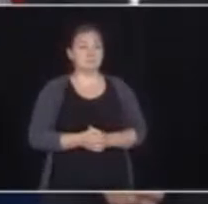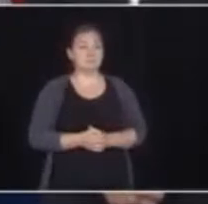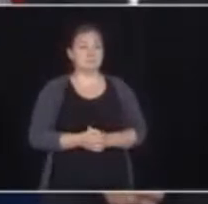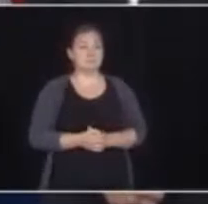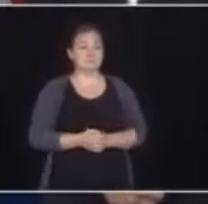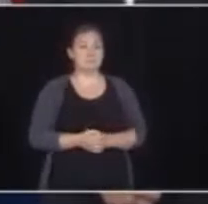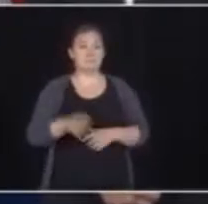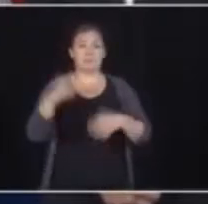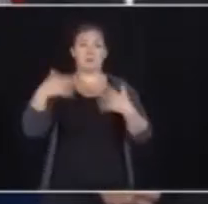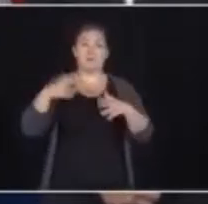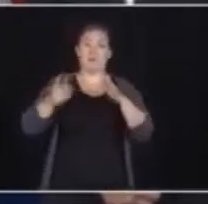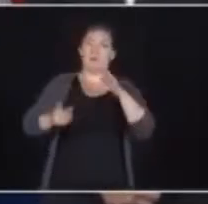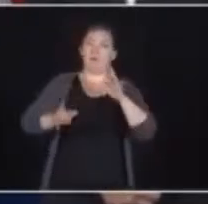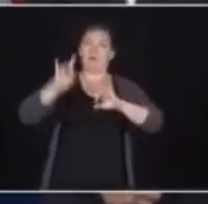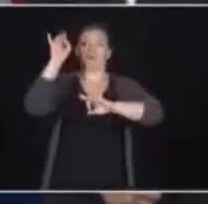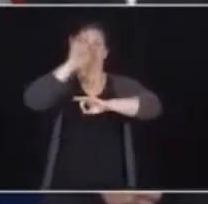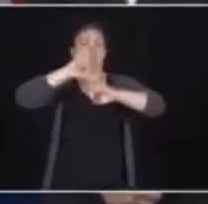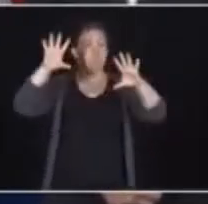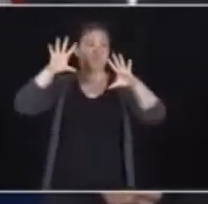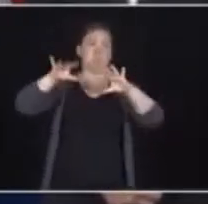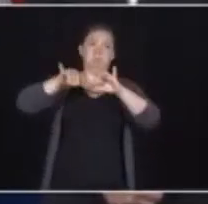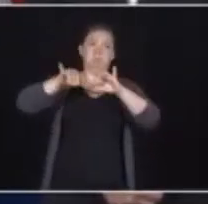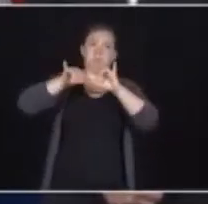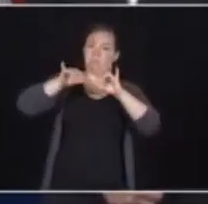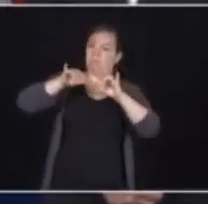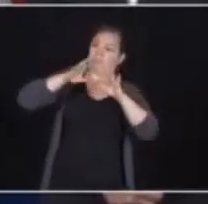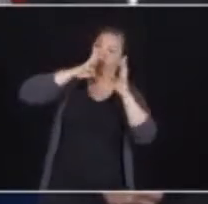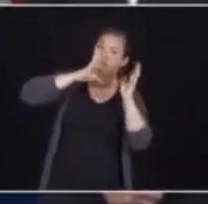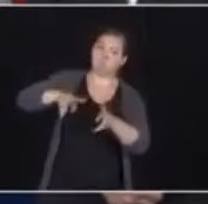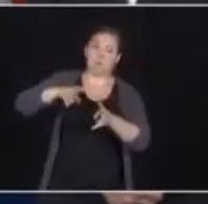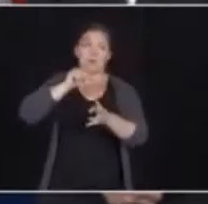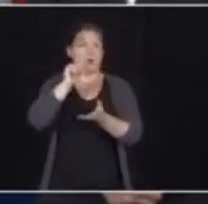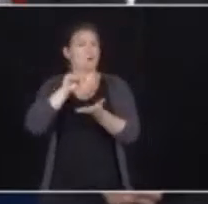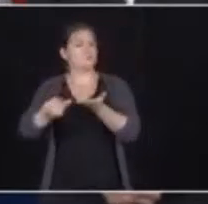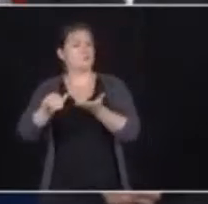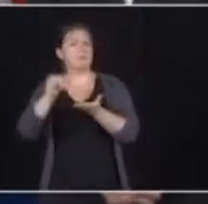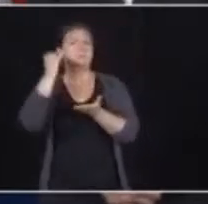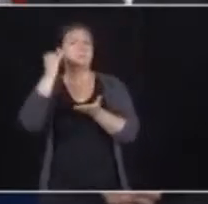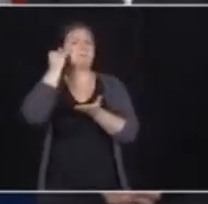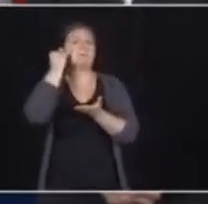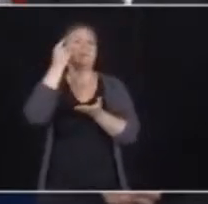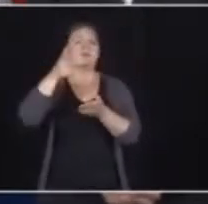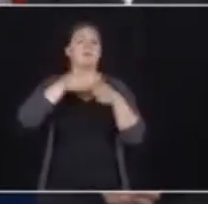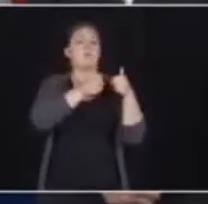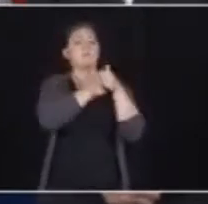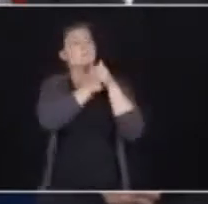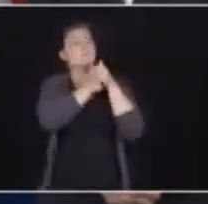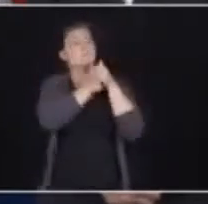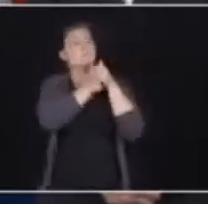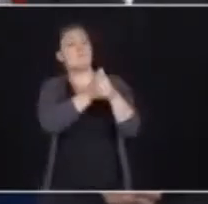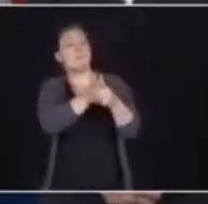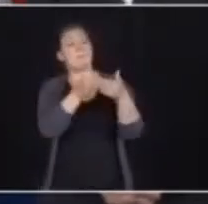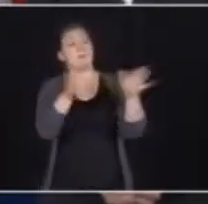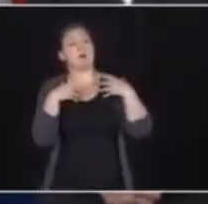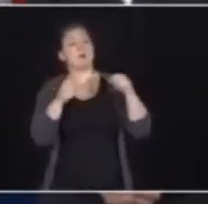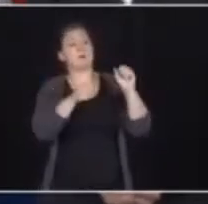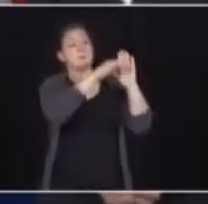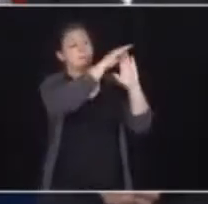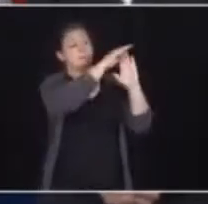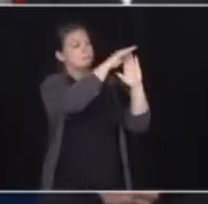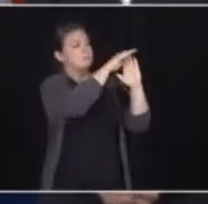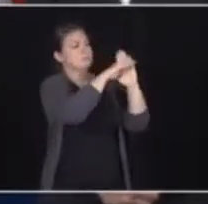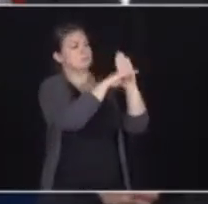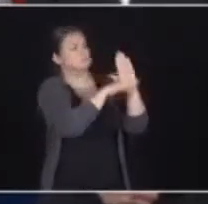counts if the businesses were following the public health guidance. Can you give us a sense if you're contemplating the same thing